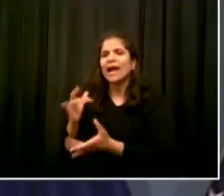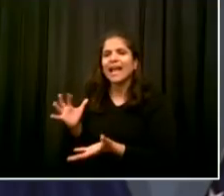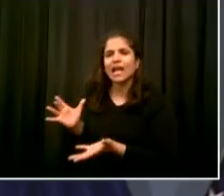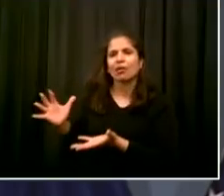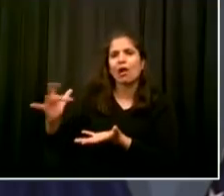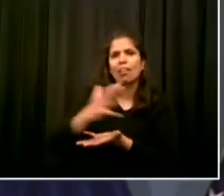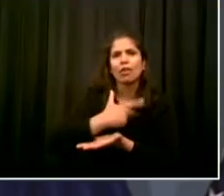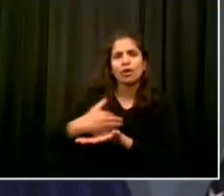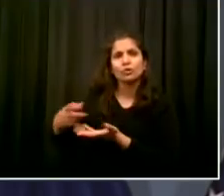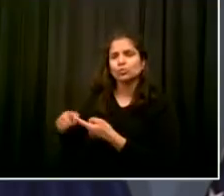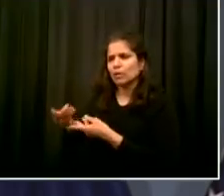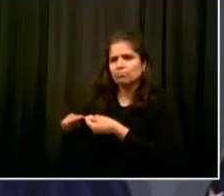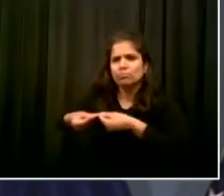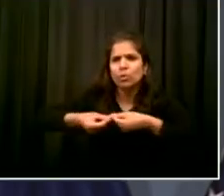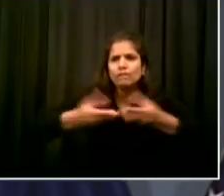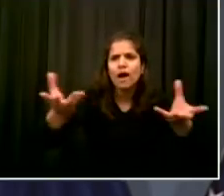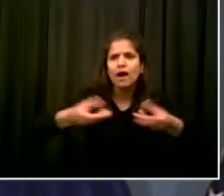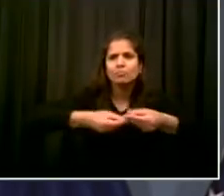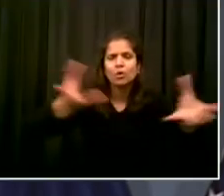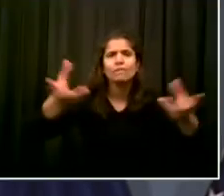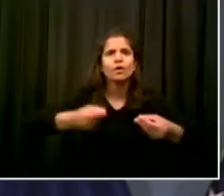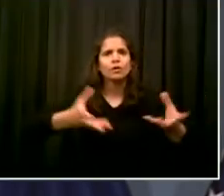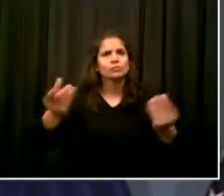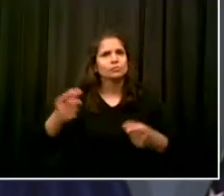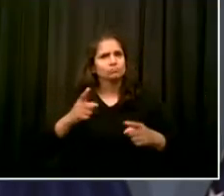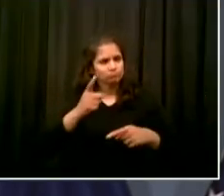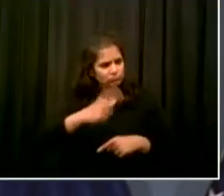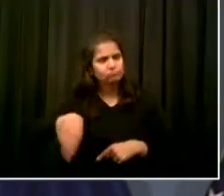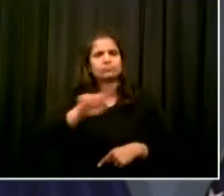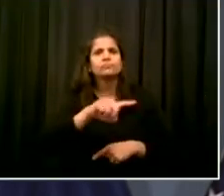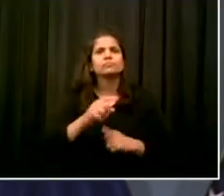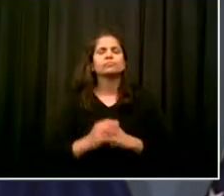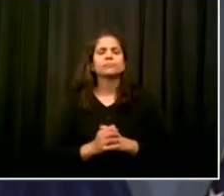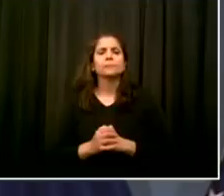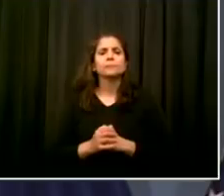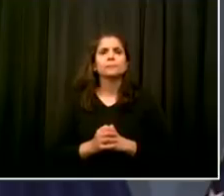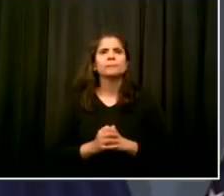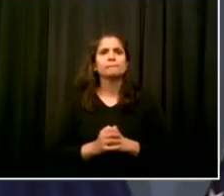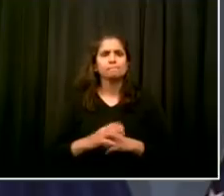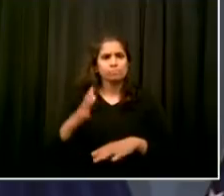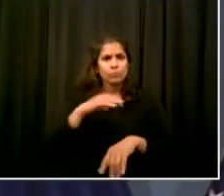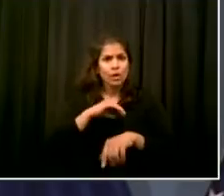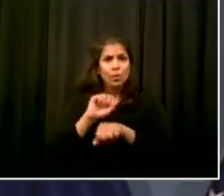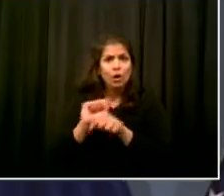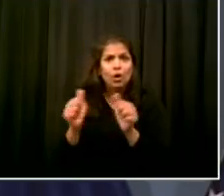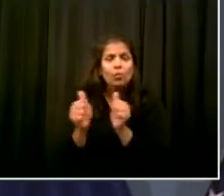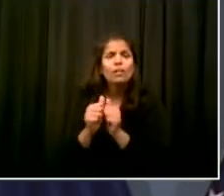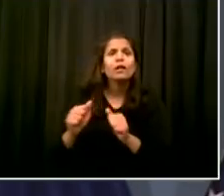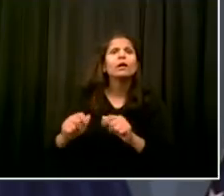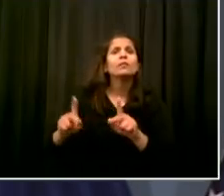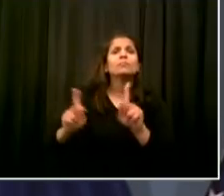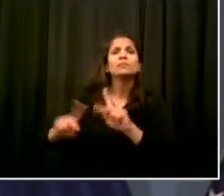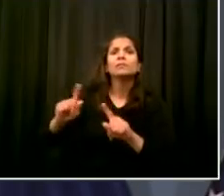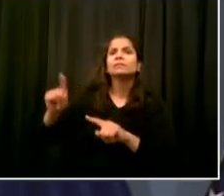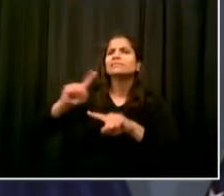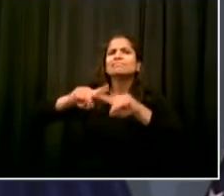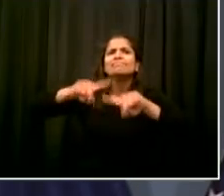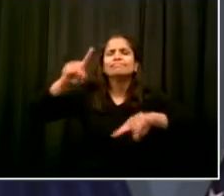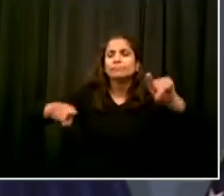food. And Councilmember Danique Miller, working with clergy, working with community organizations, was giving food to folks who need